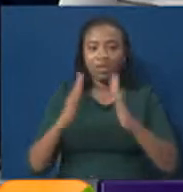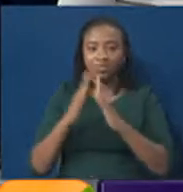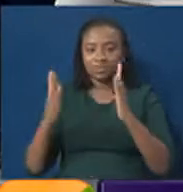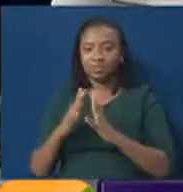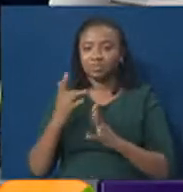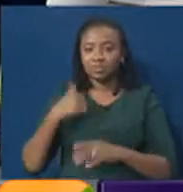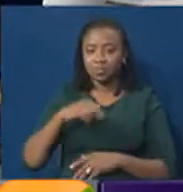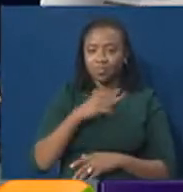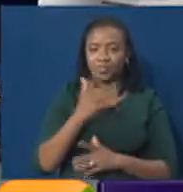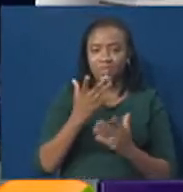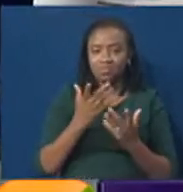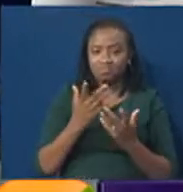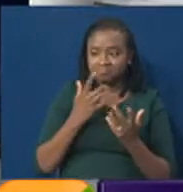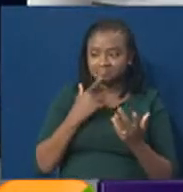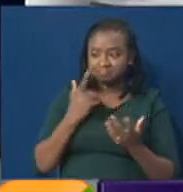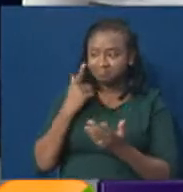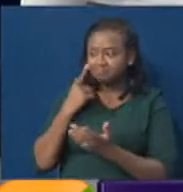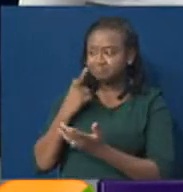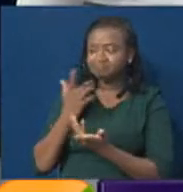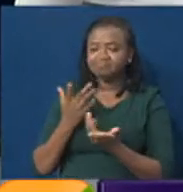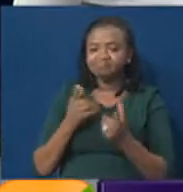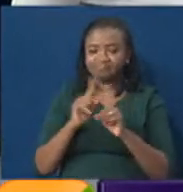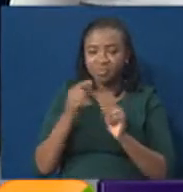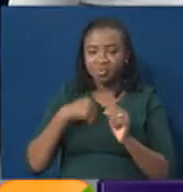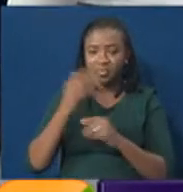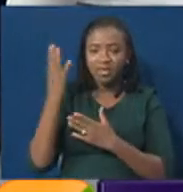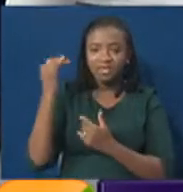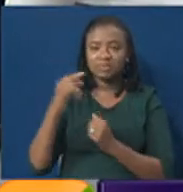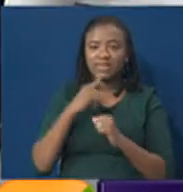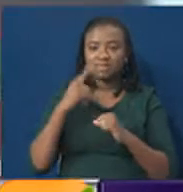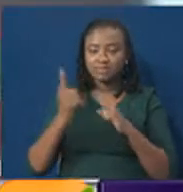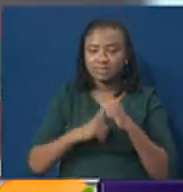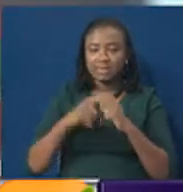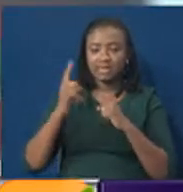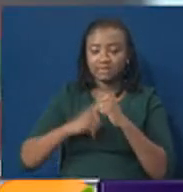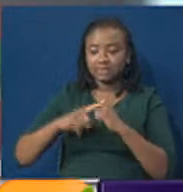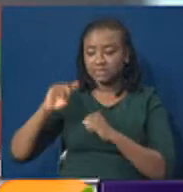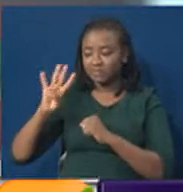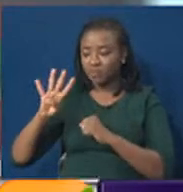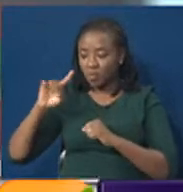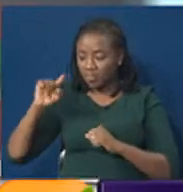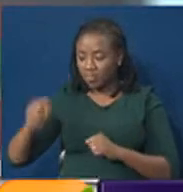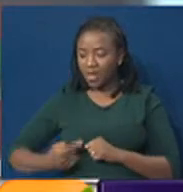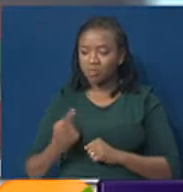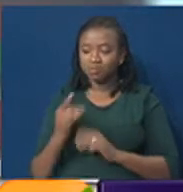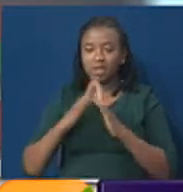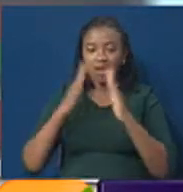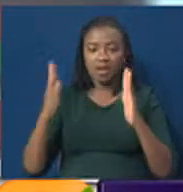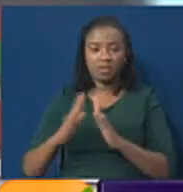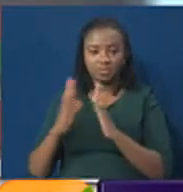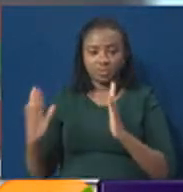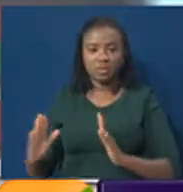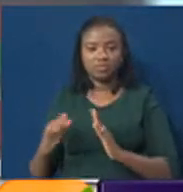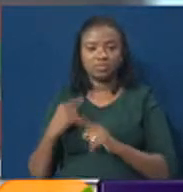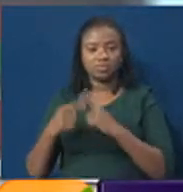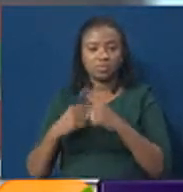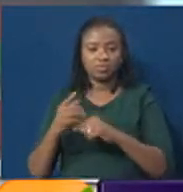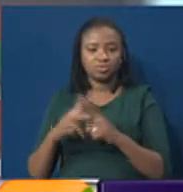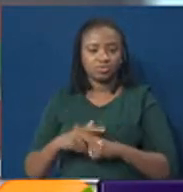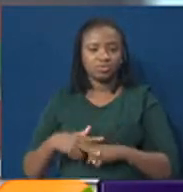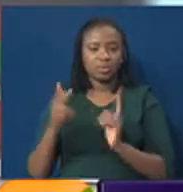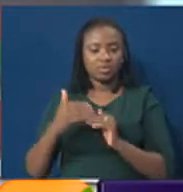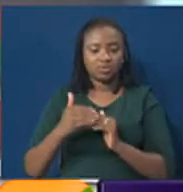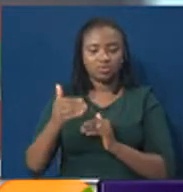you say are already in progress, but also expecting another 664,000 projects to be, or the units to be commissioned in the coming